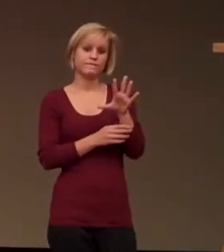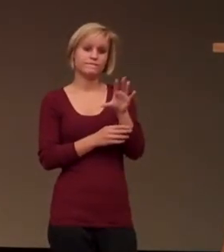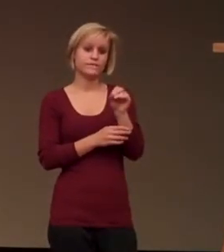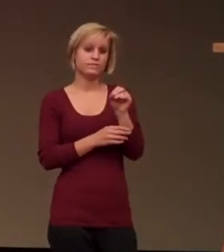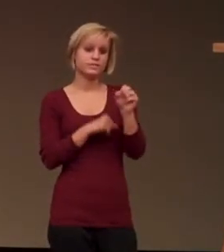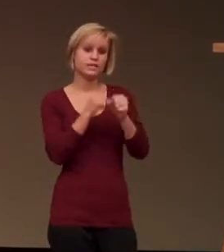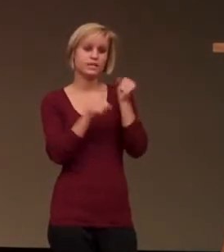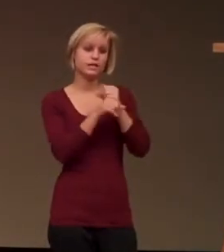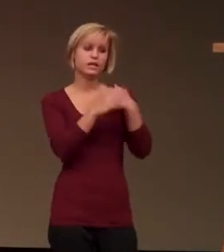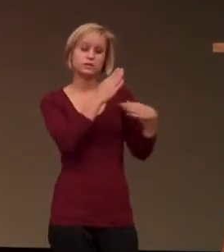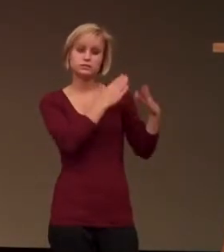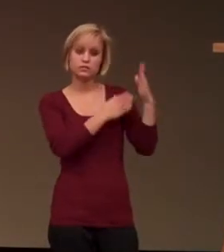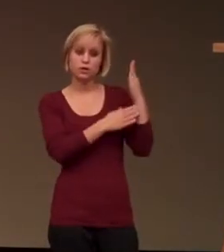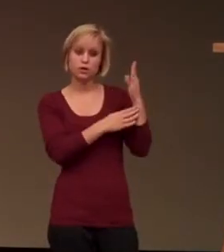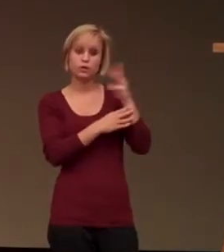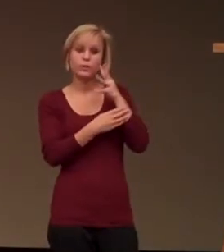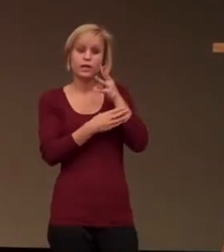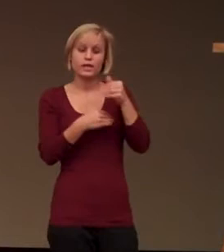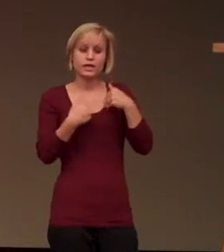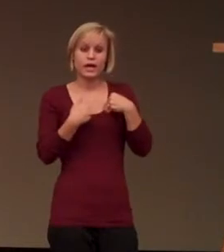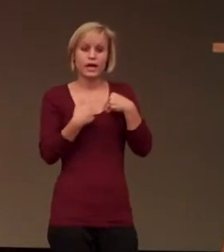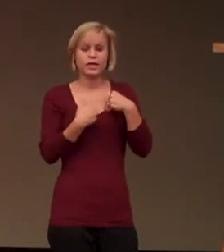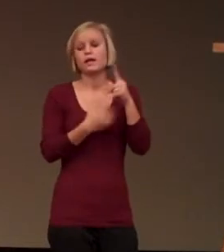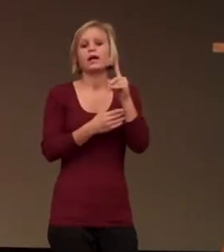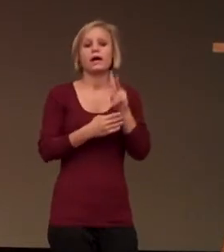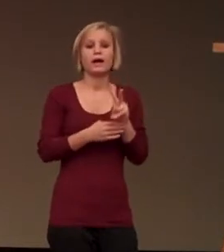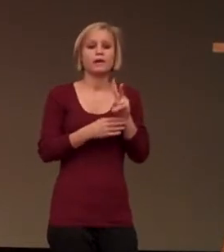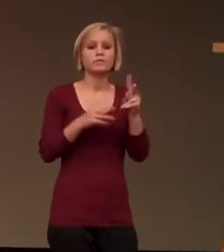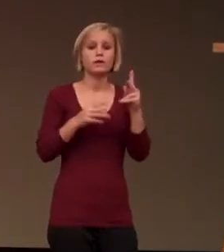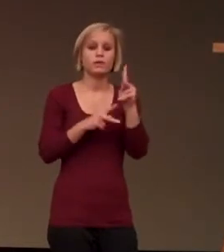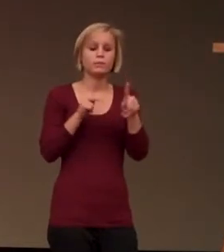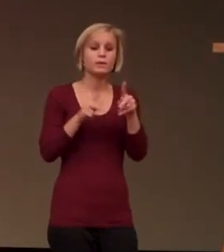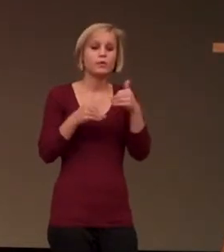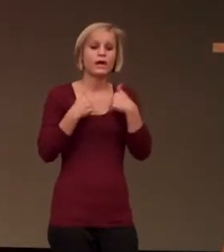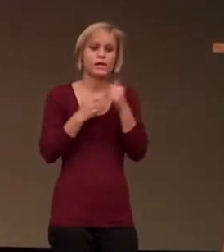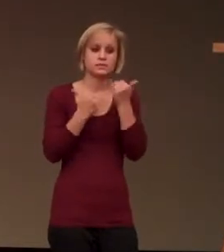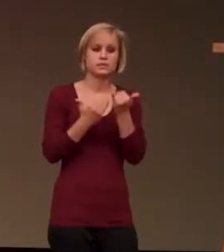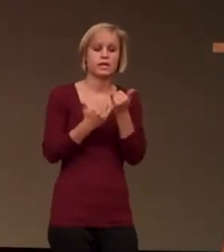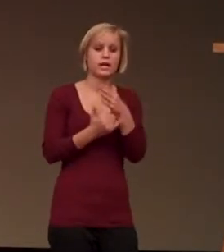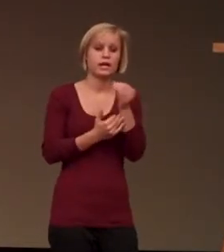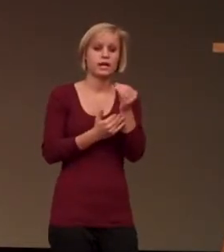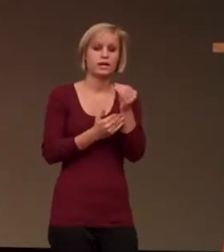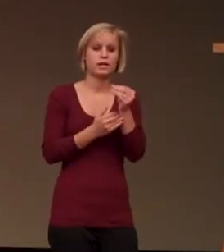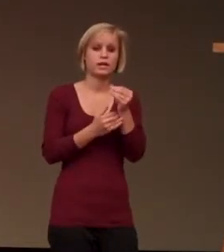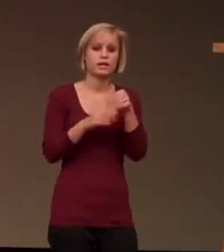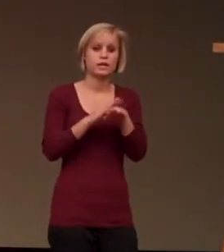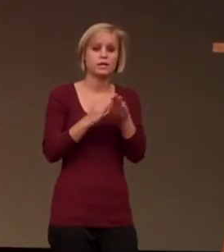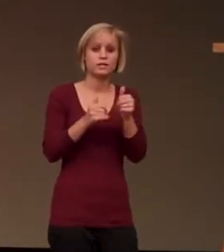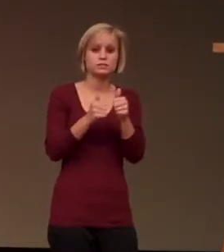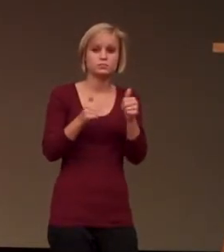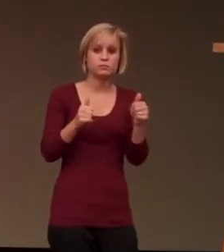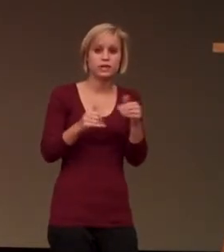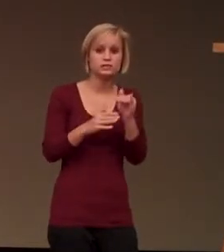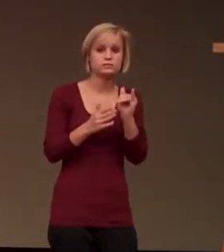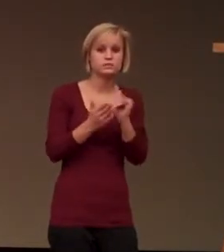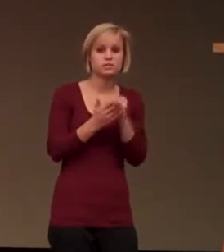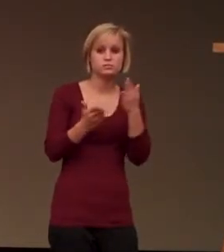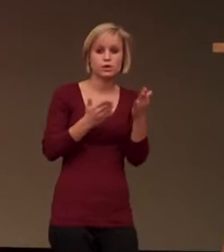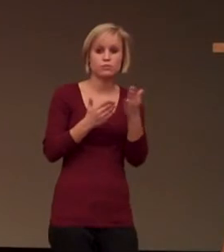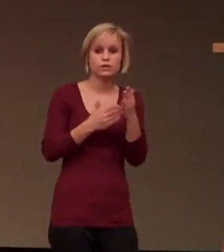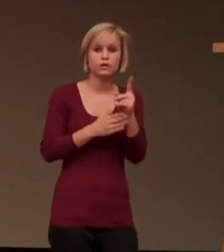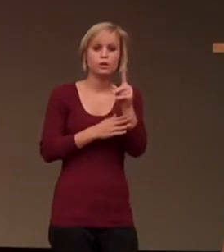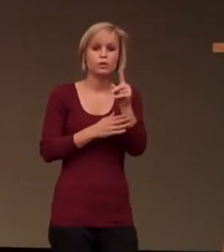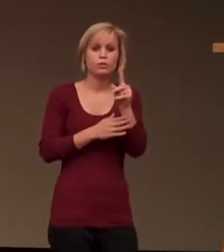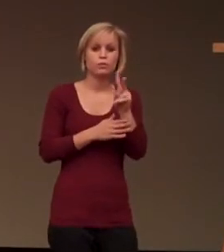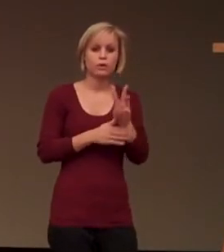150 years ago, Wheeling had half of the people it has today in a space that is probably 1/4